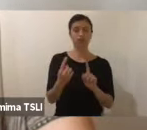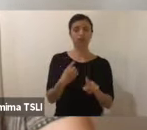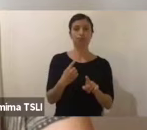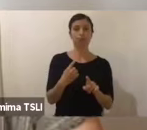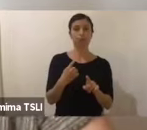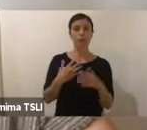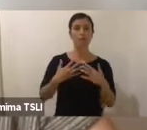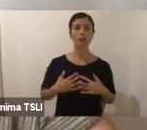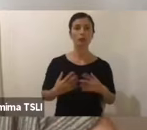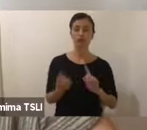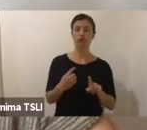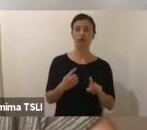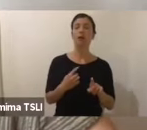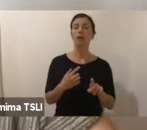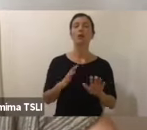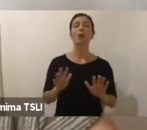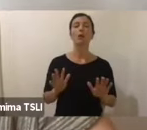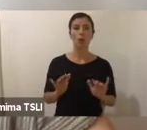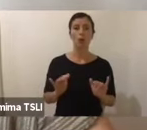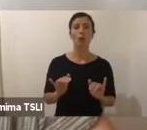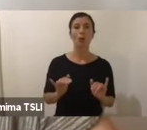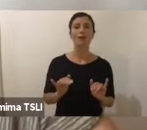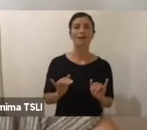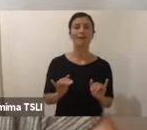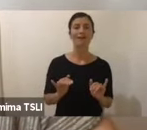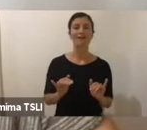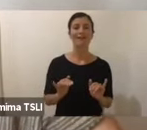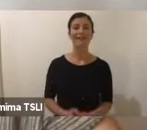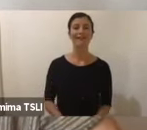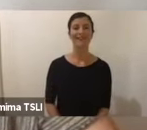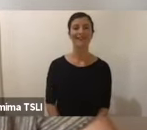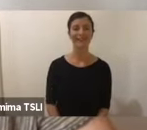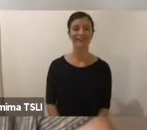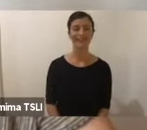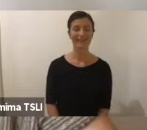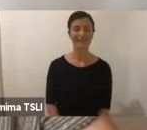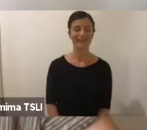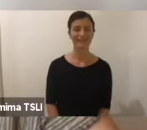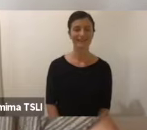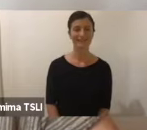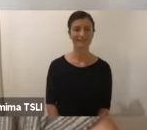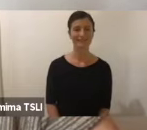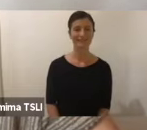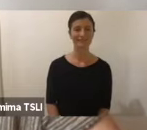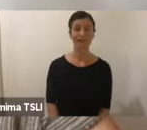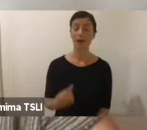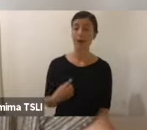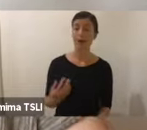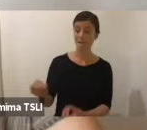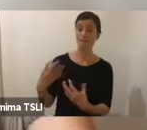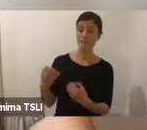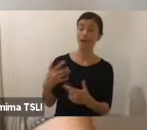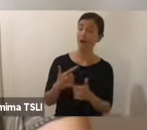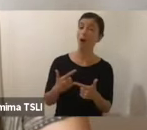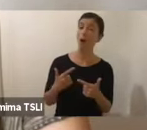also mean that i need to be expelled from the order very quickly maybe ratna darni and i could talk about that because i get this feedback a lot um